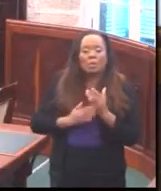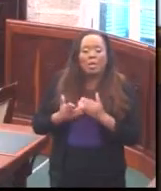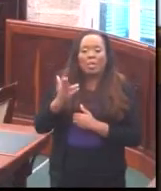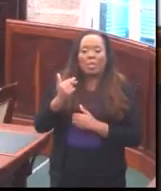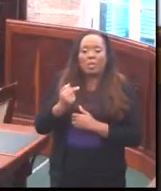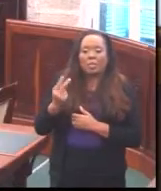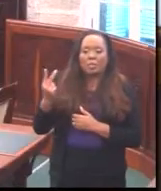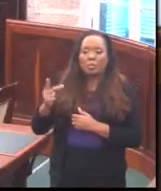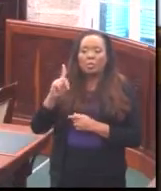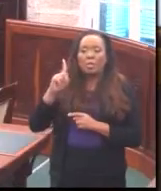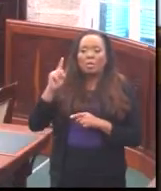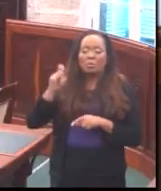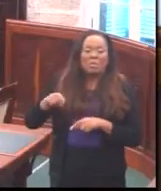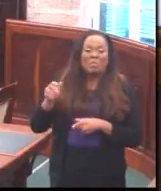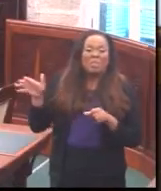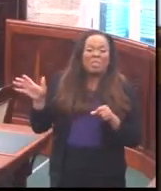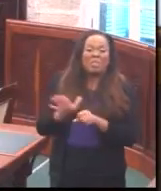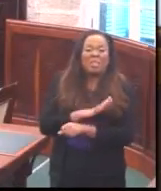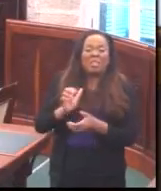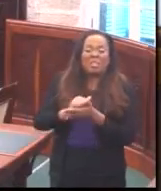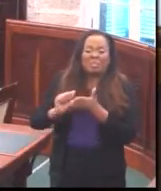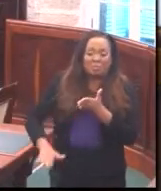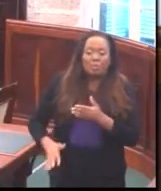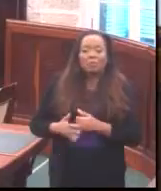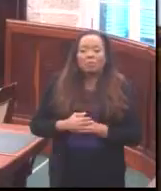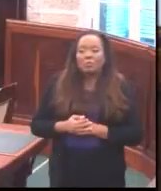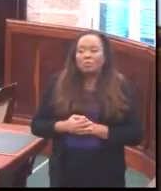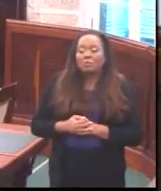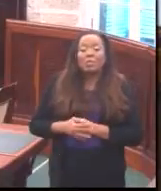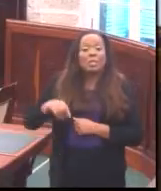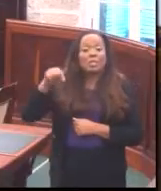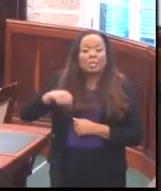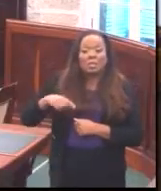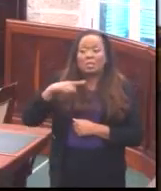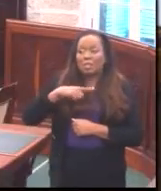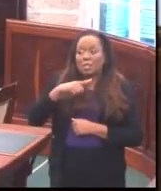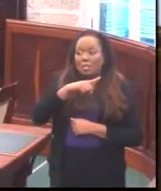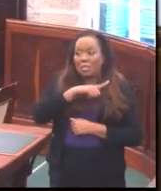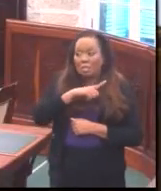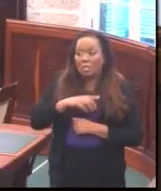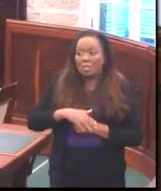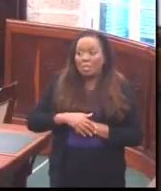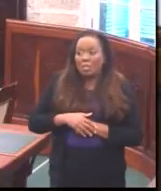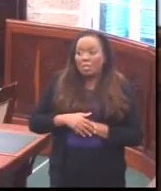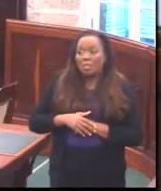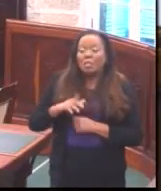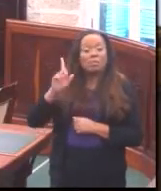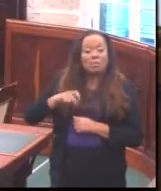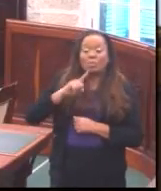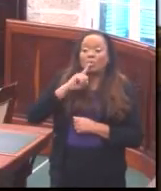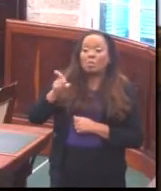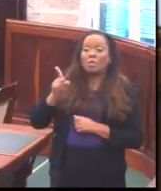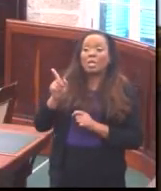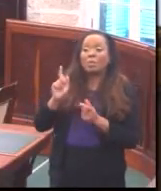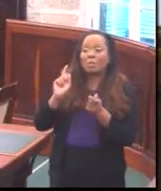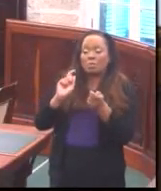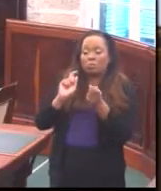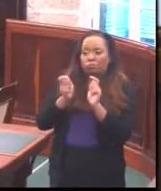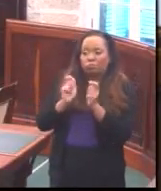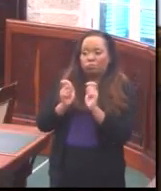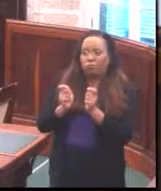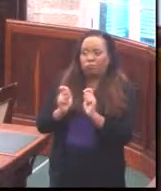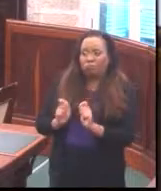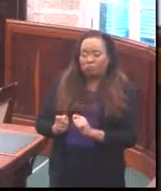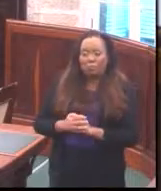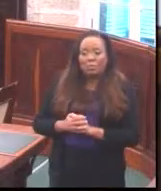in its entirety. And this legislation must find its ultimate destination, if not back in the office of the